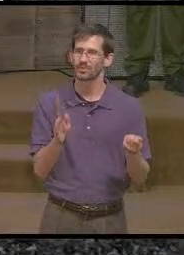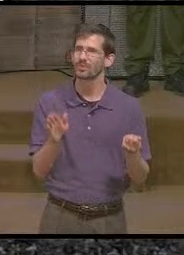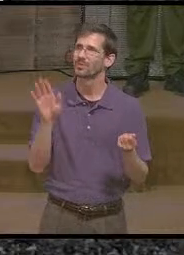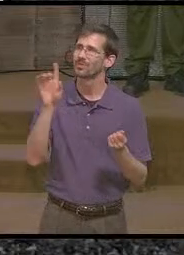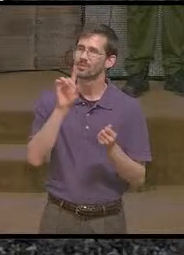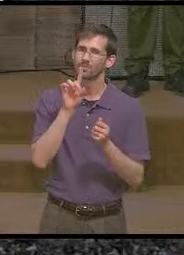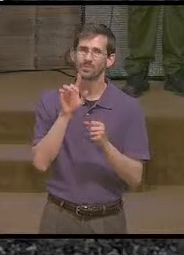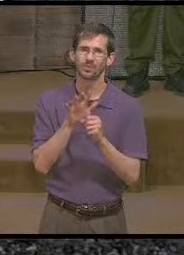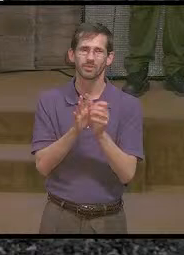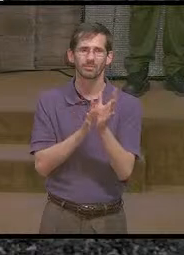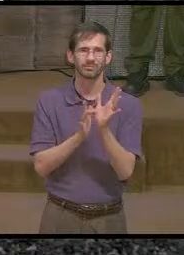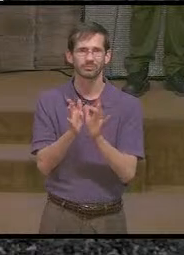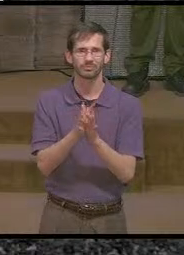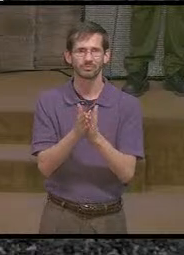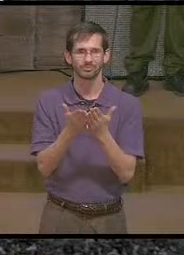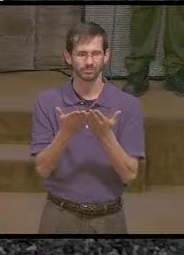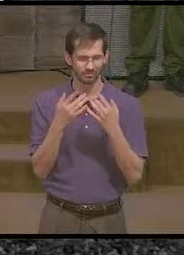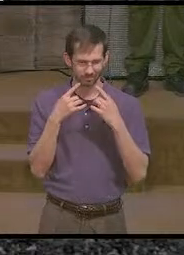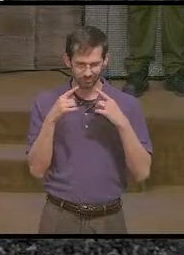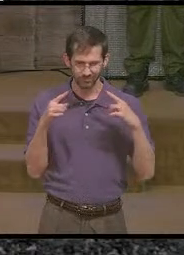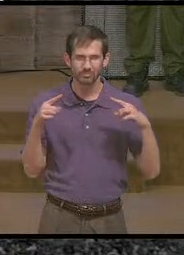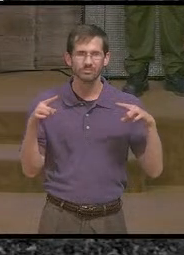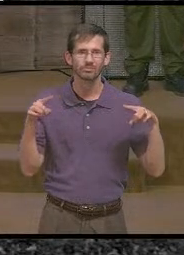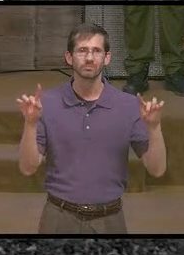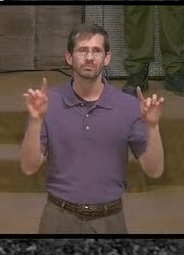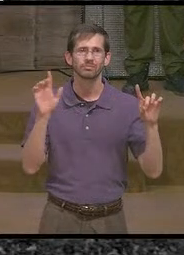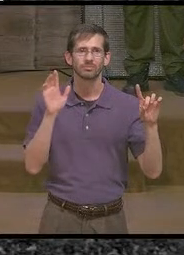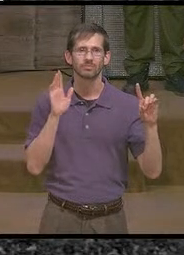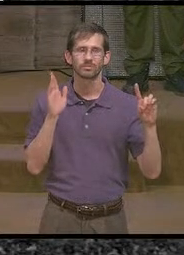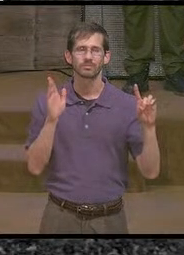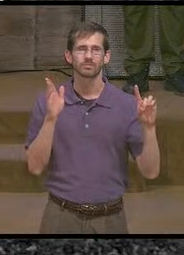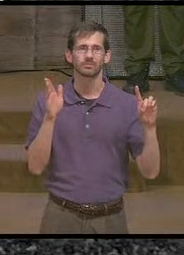Your word will come to pass.